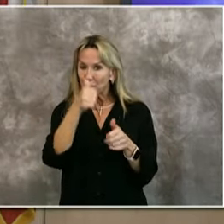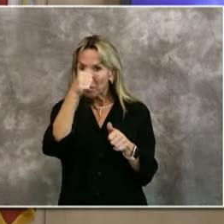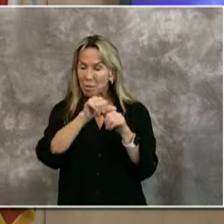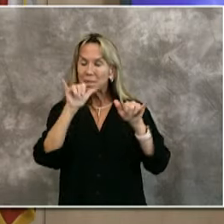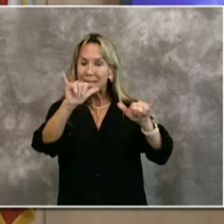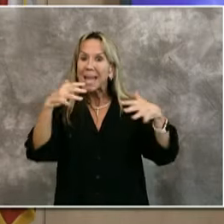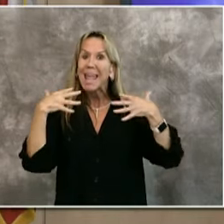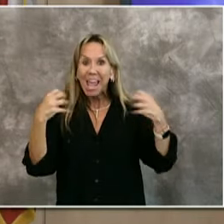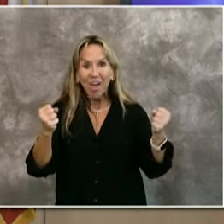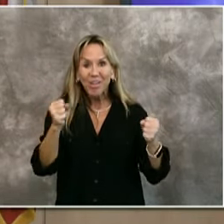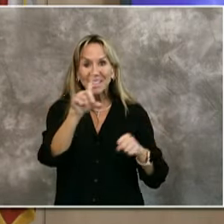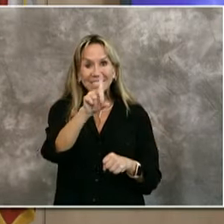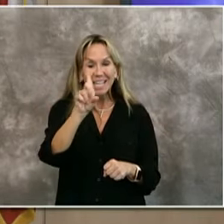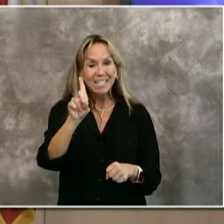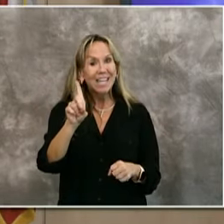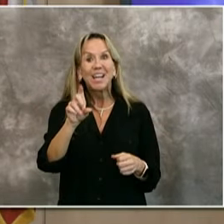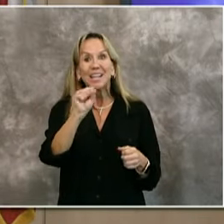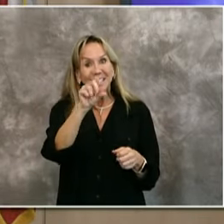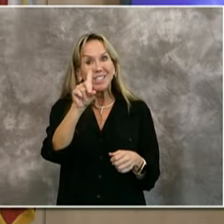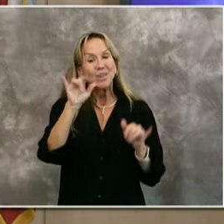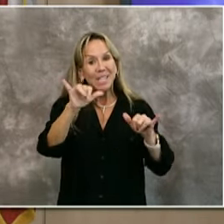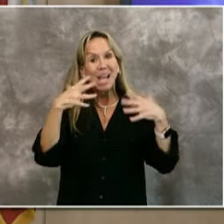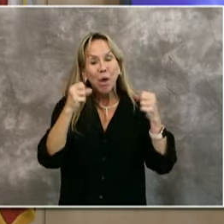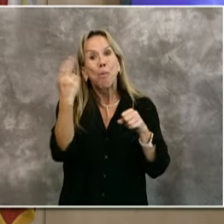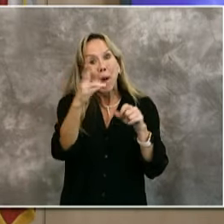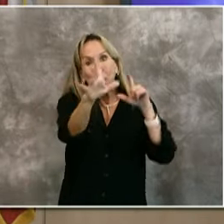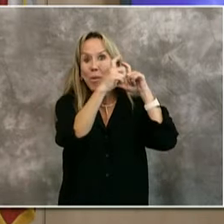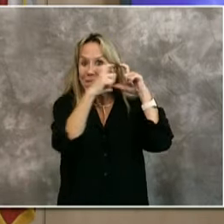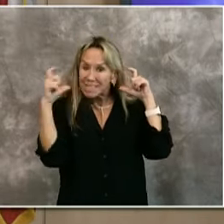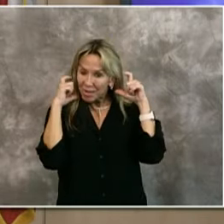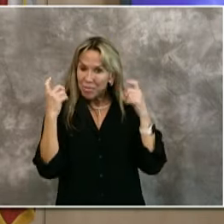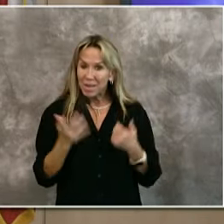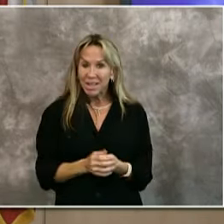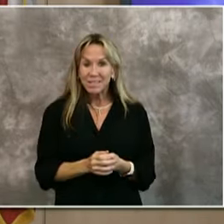healthy, San Diego, and wear those face masks. Until tomorrow, we'll see you.